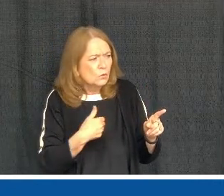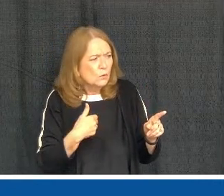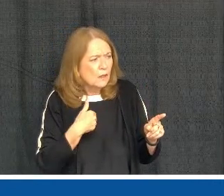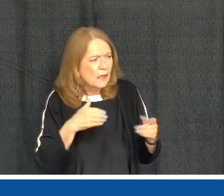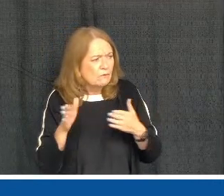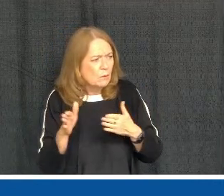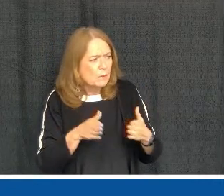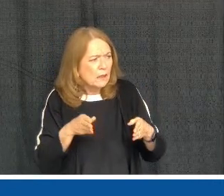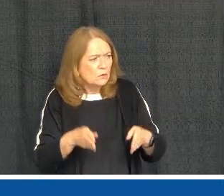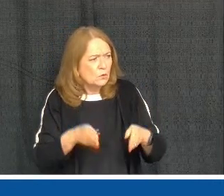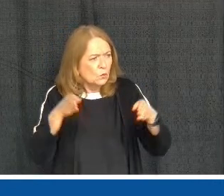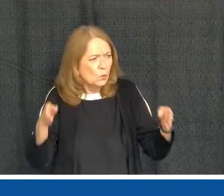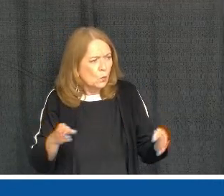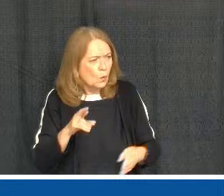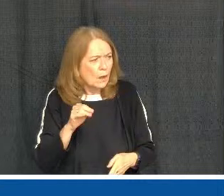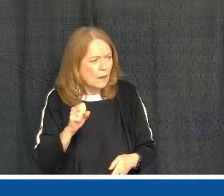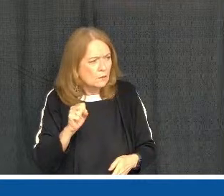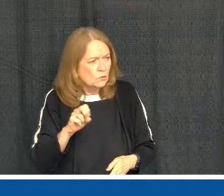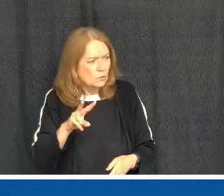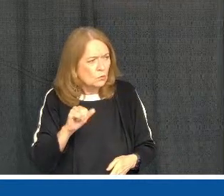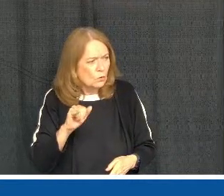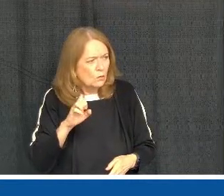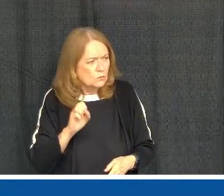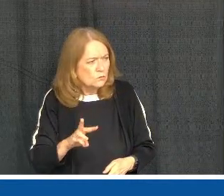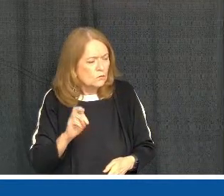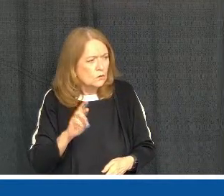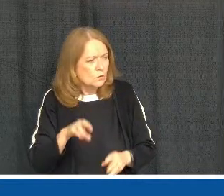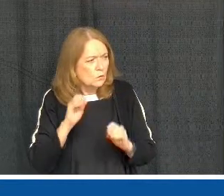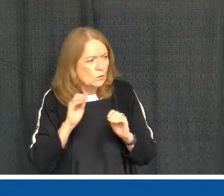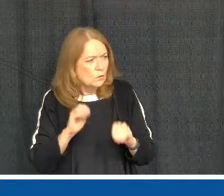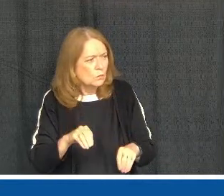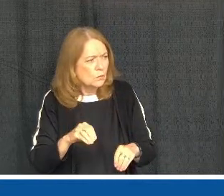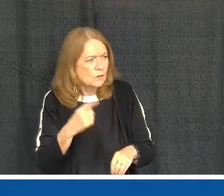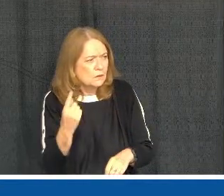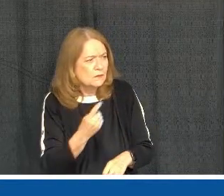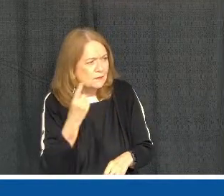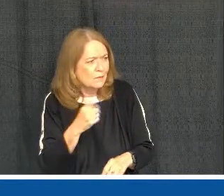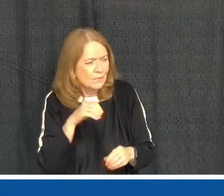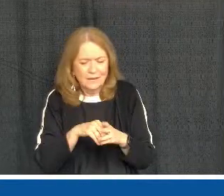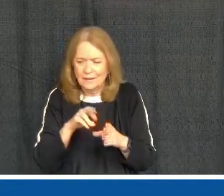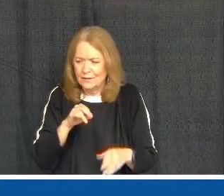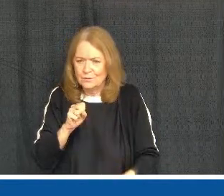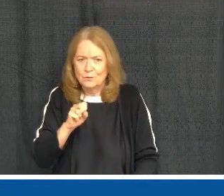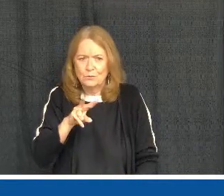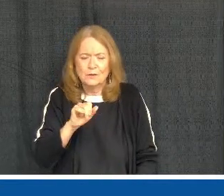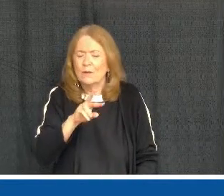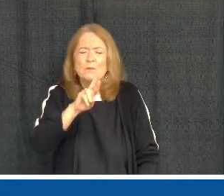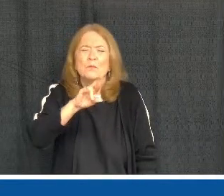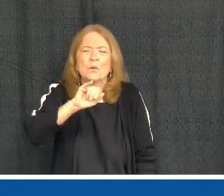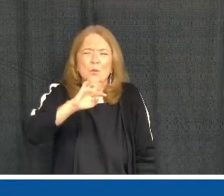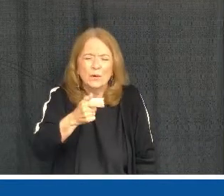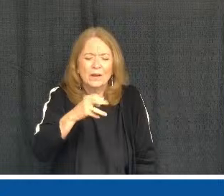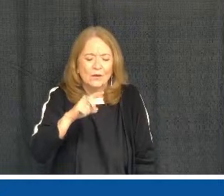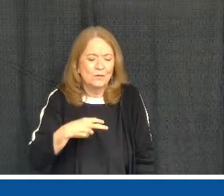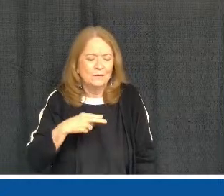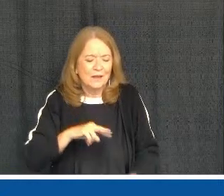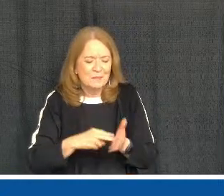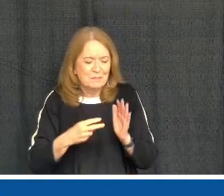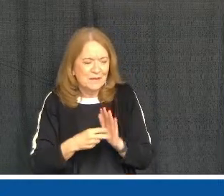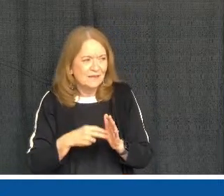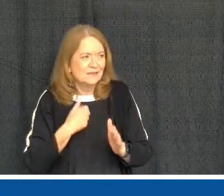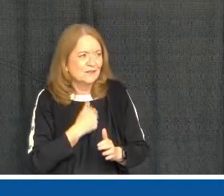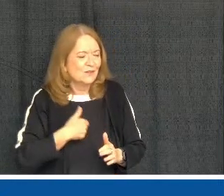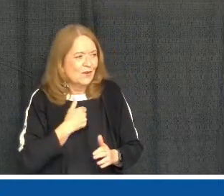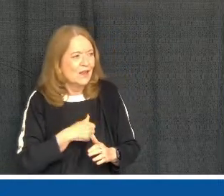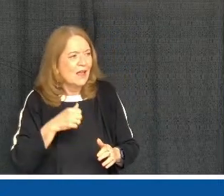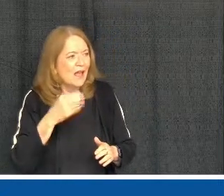to widen Rossview or even just put some ease, Ringo? Yeah, I'm in Rossview. Ringo. Yeah, do we have a plan to,